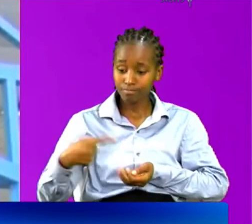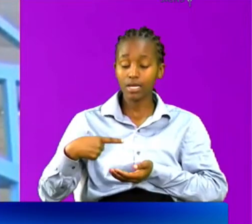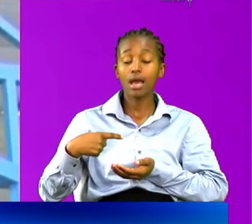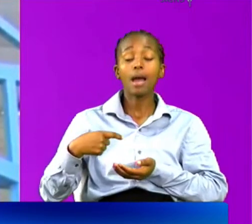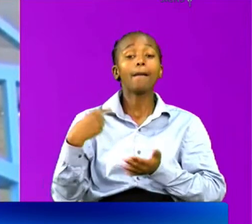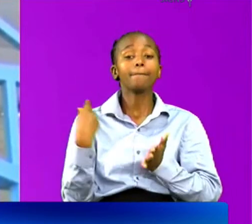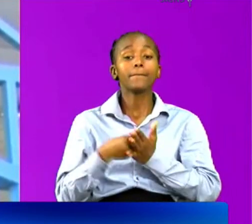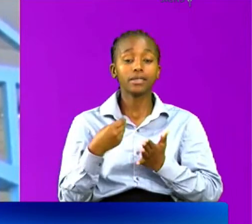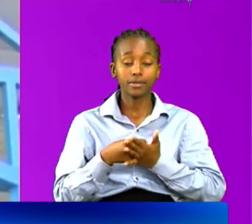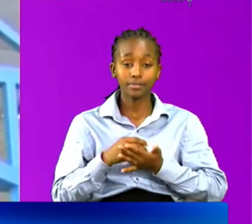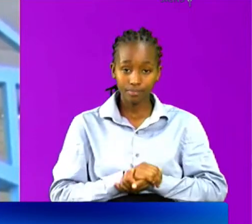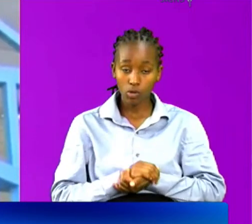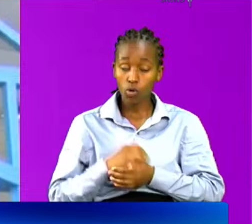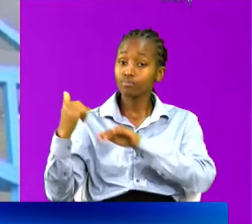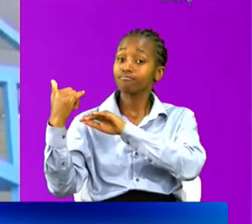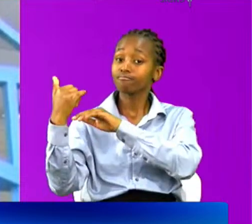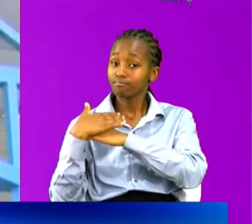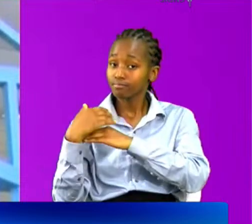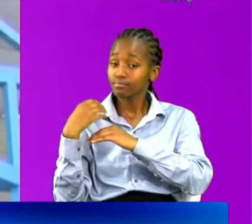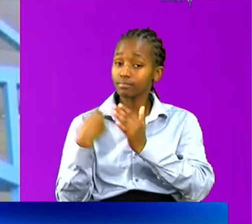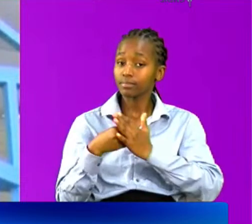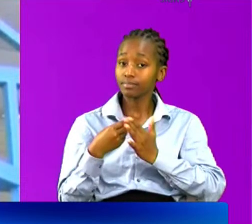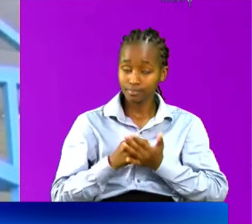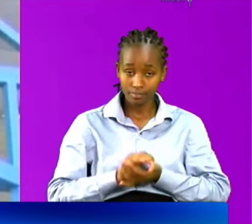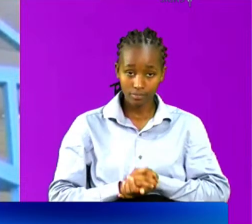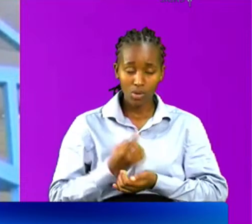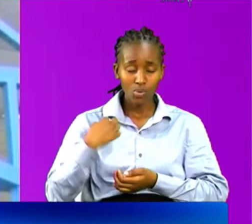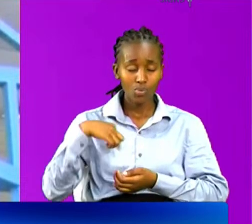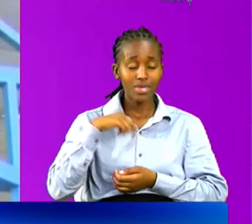the way you are also pressurizing us. We understand you.